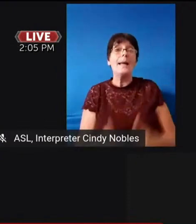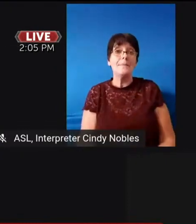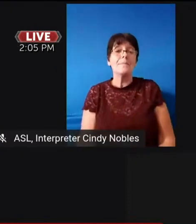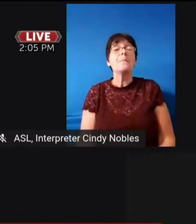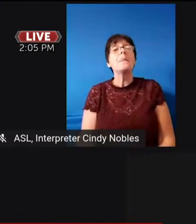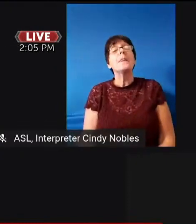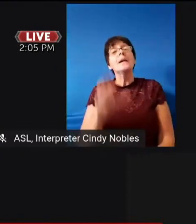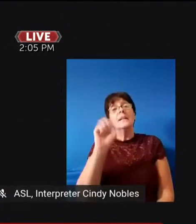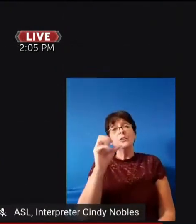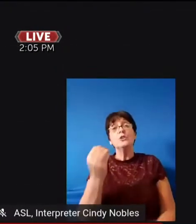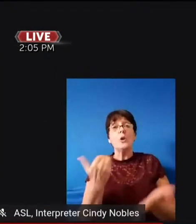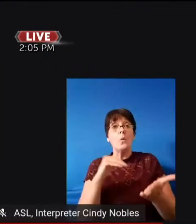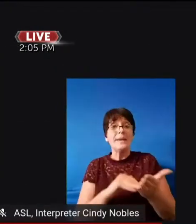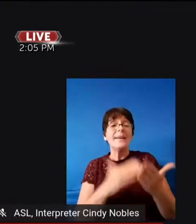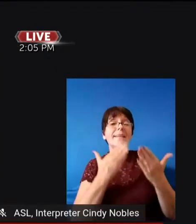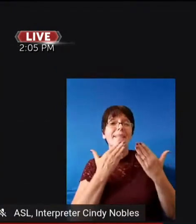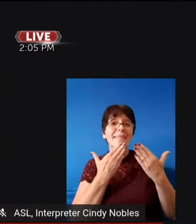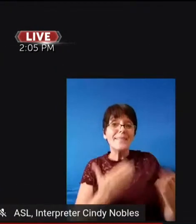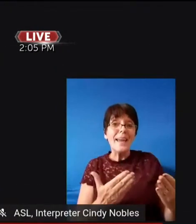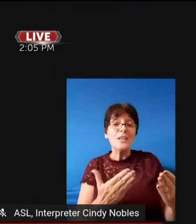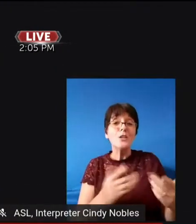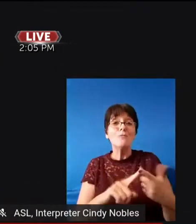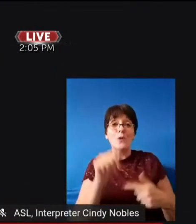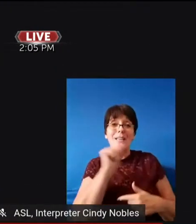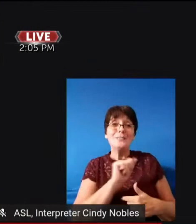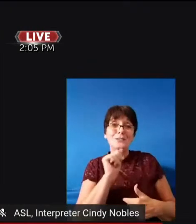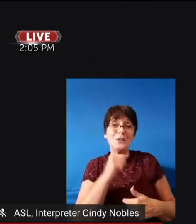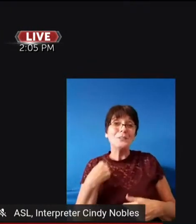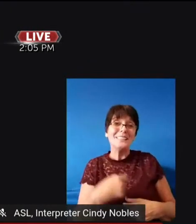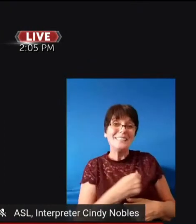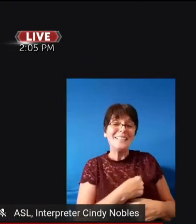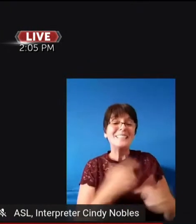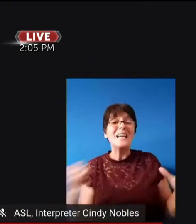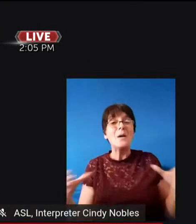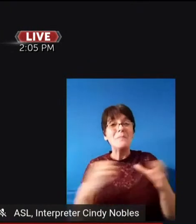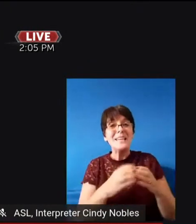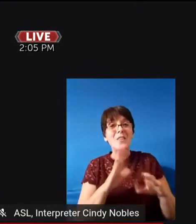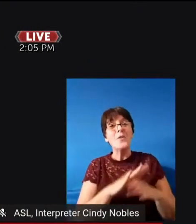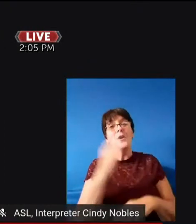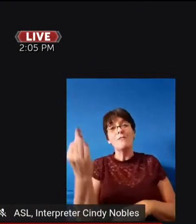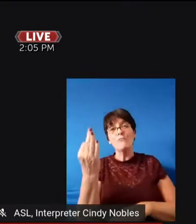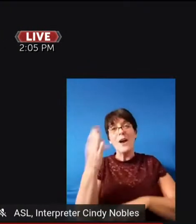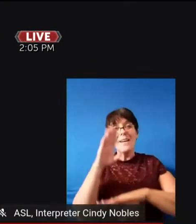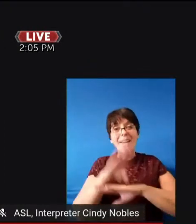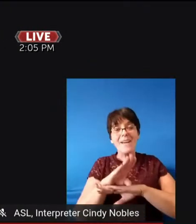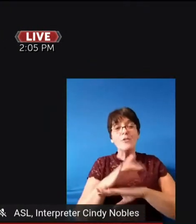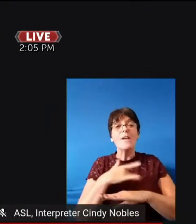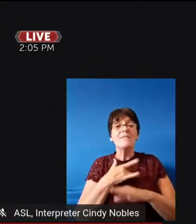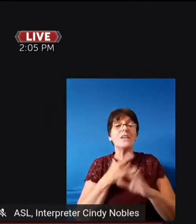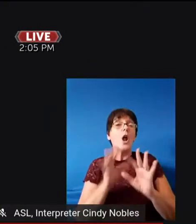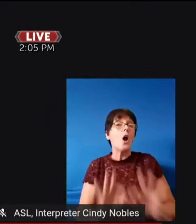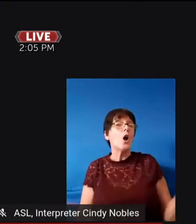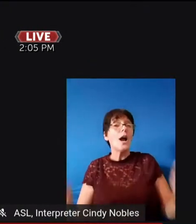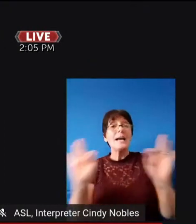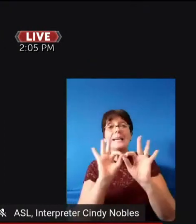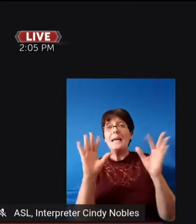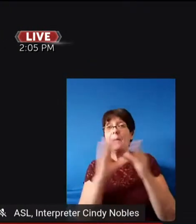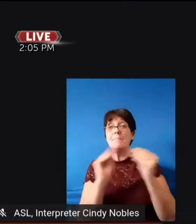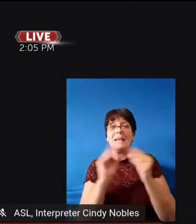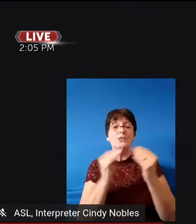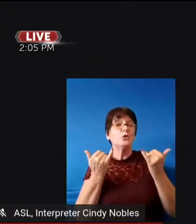So again, thank you for indulging us in coming together on a Friday afternoon. I think our key message today